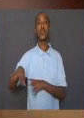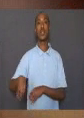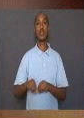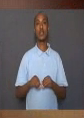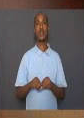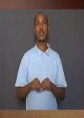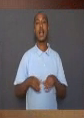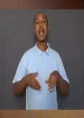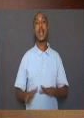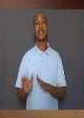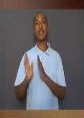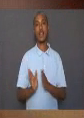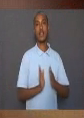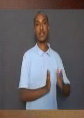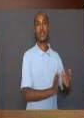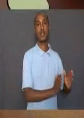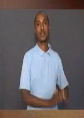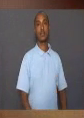Students, let's get ready.